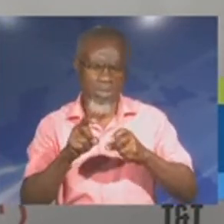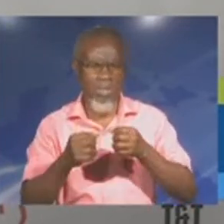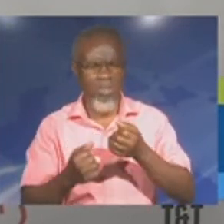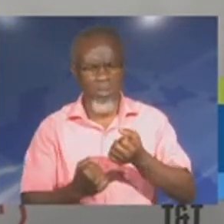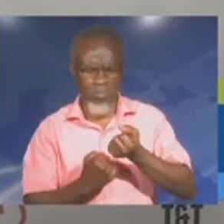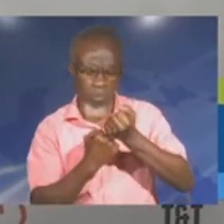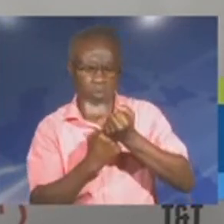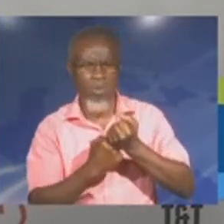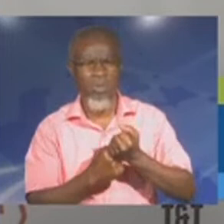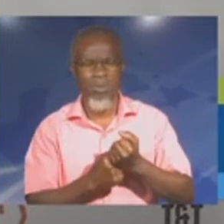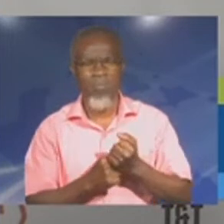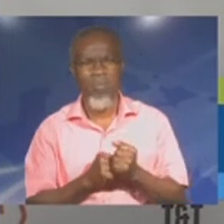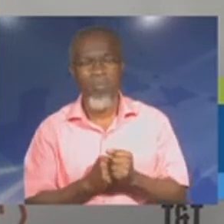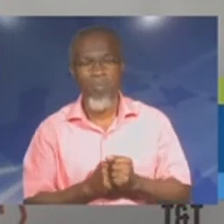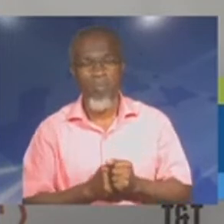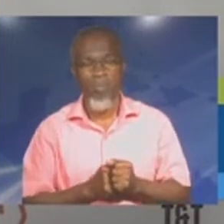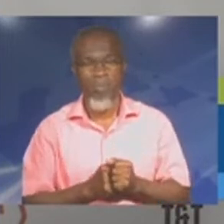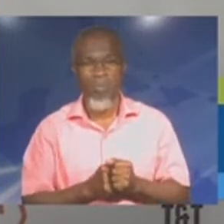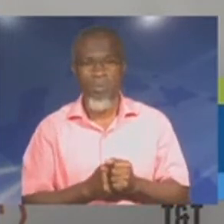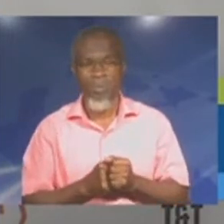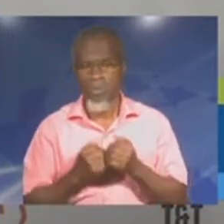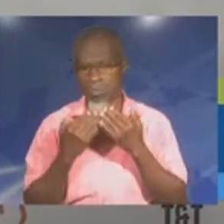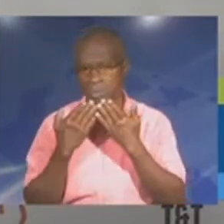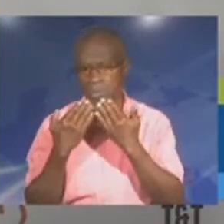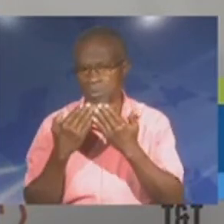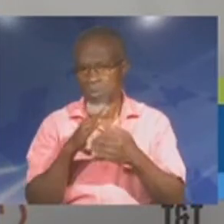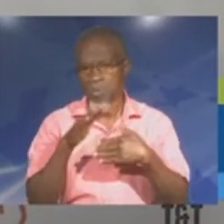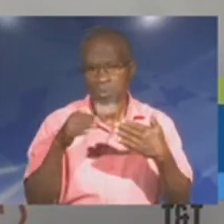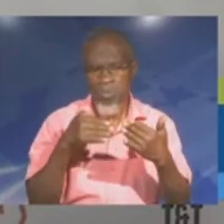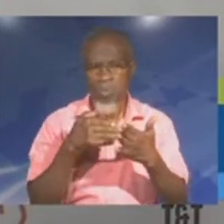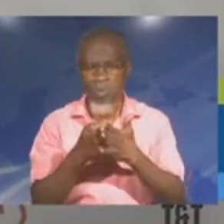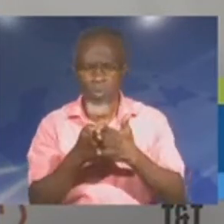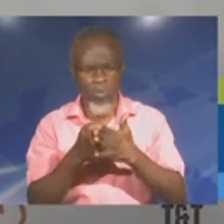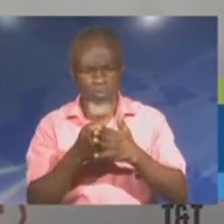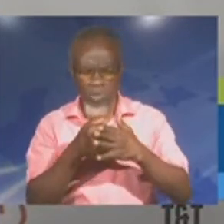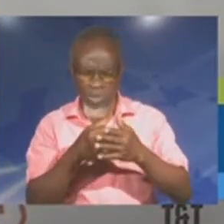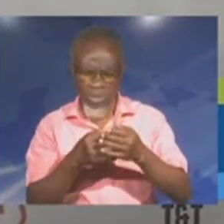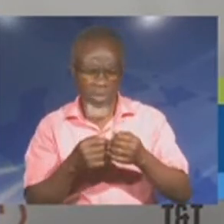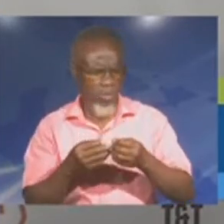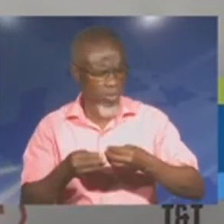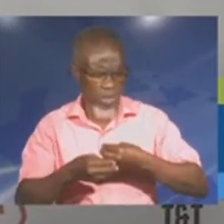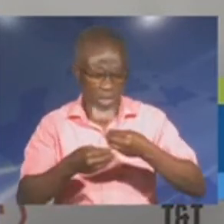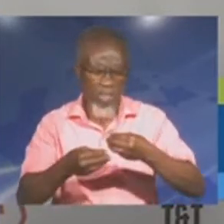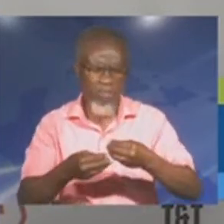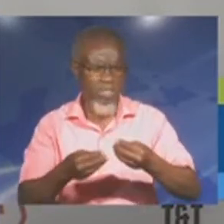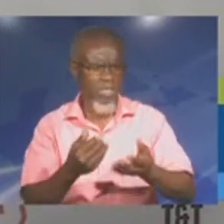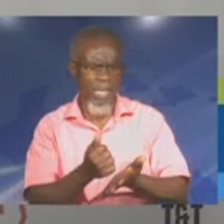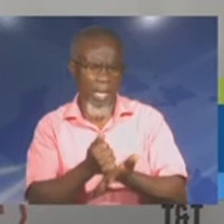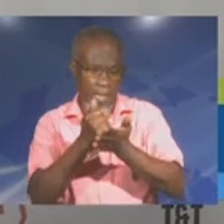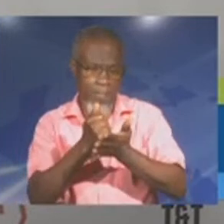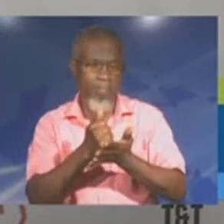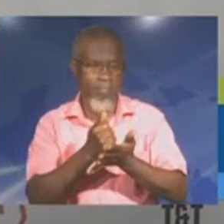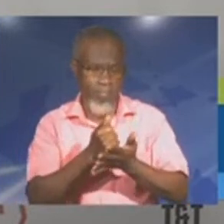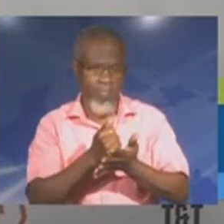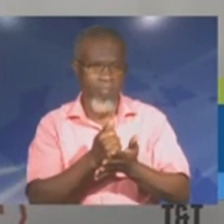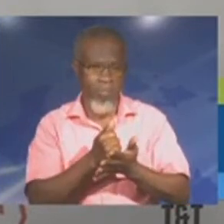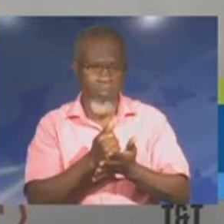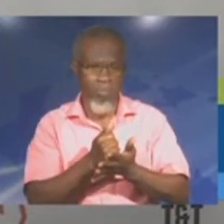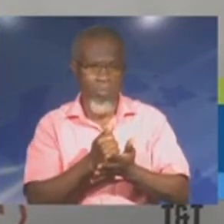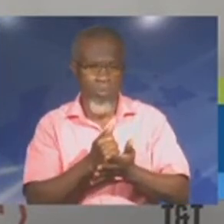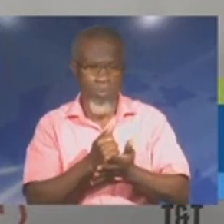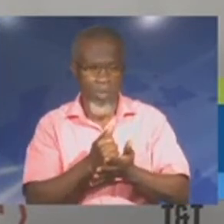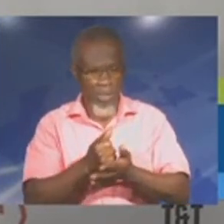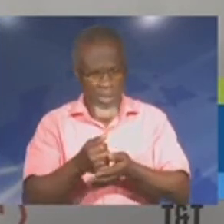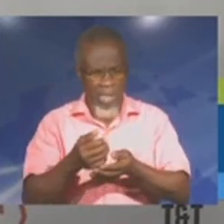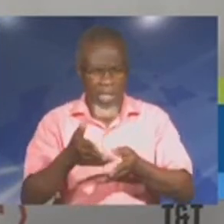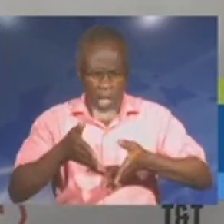to the other regions for their sterling contributions made during this pandemic by providing trained nurses to treat with the high